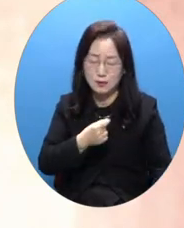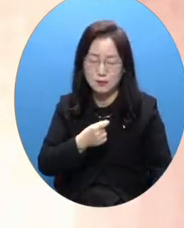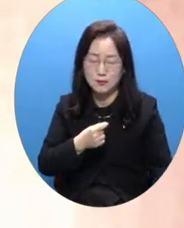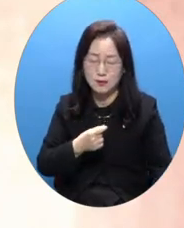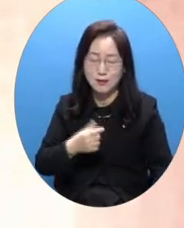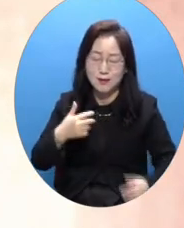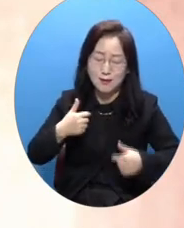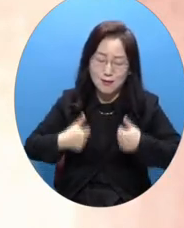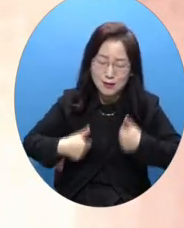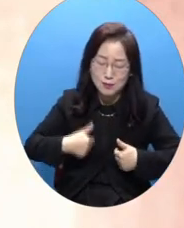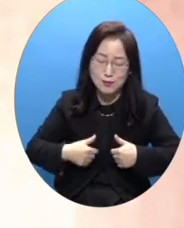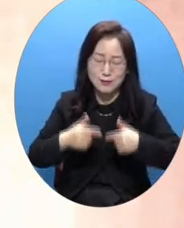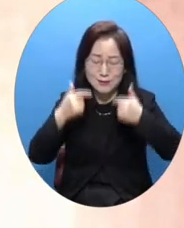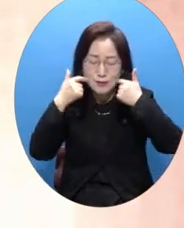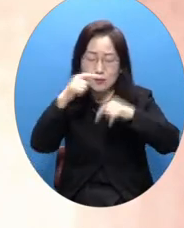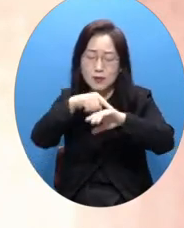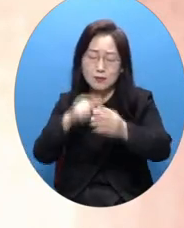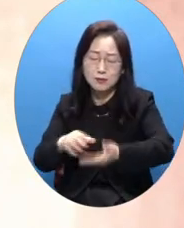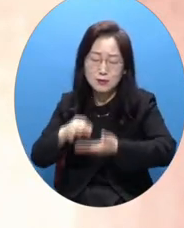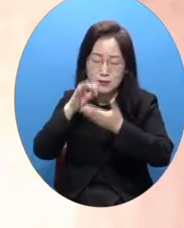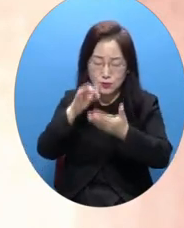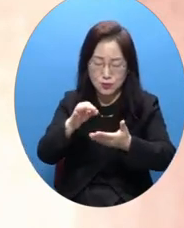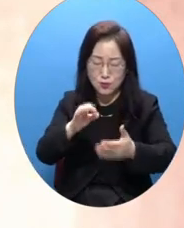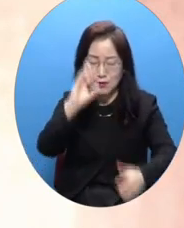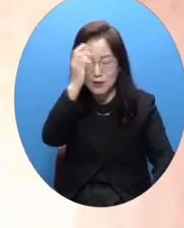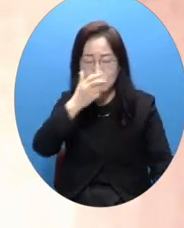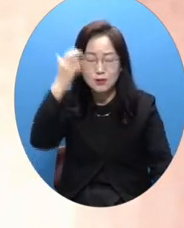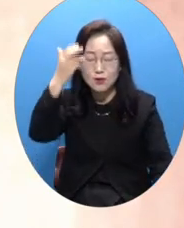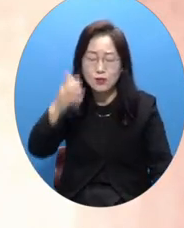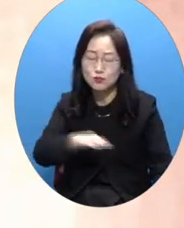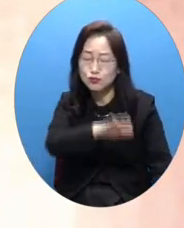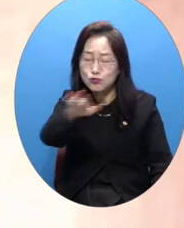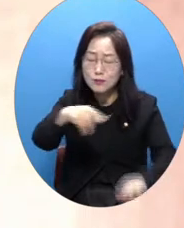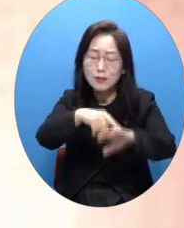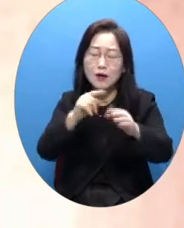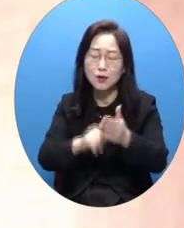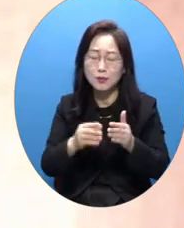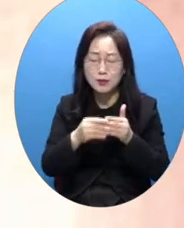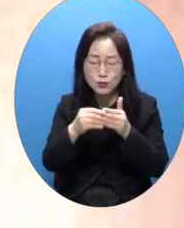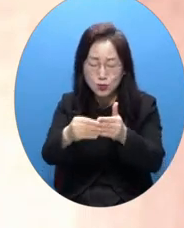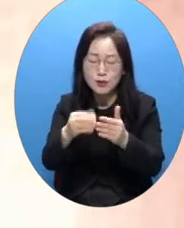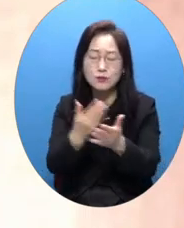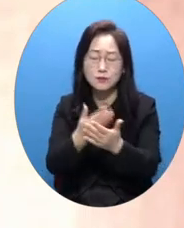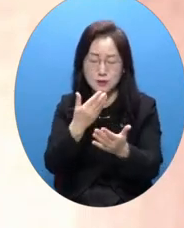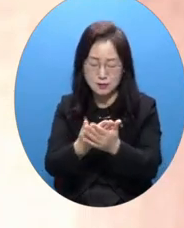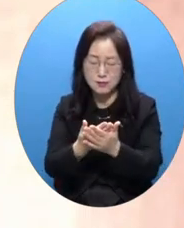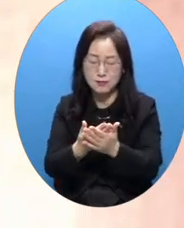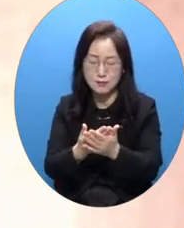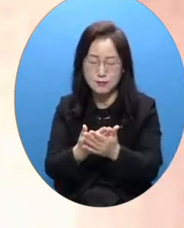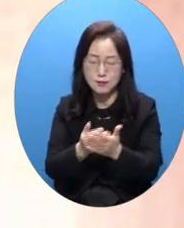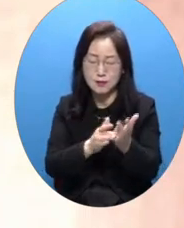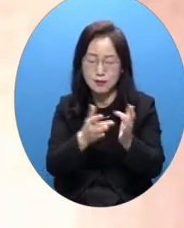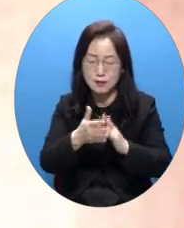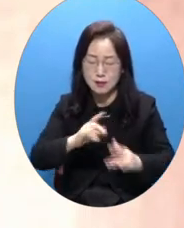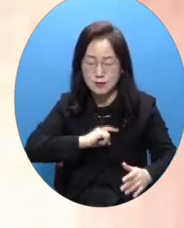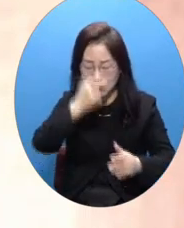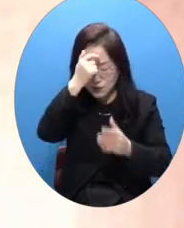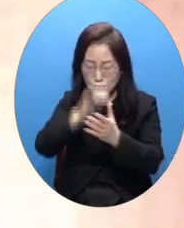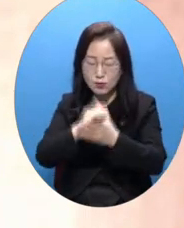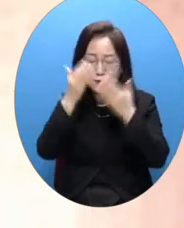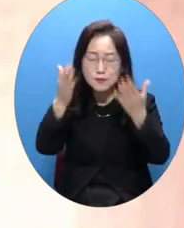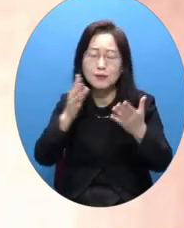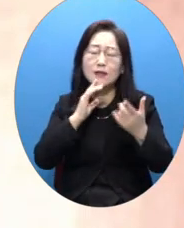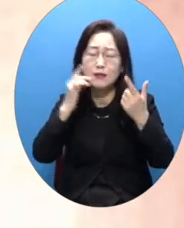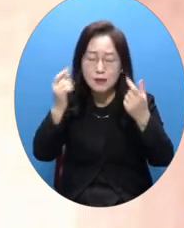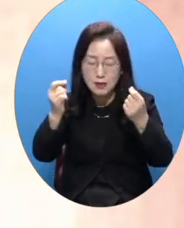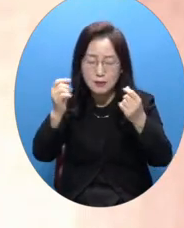dear heavenly father control our hands and our mind as we make our offerings today in